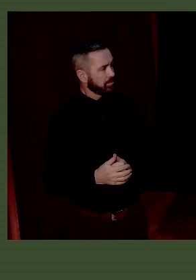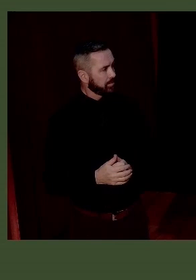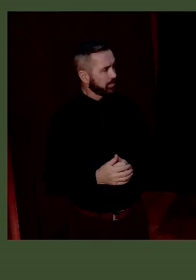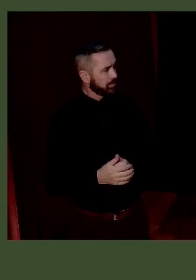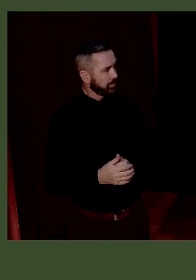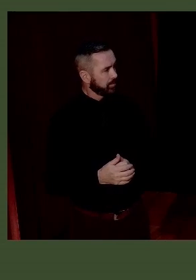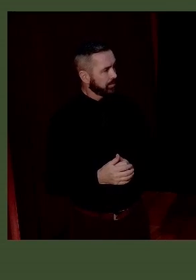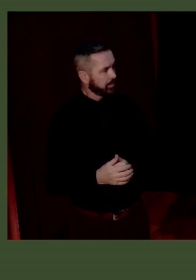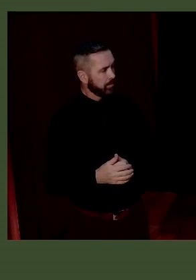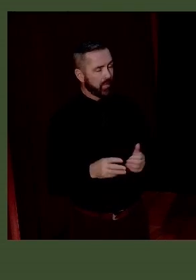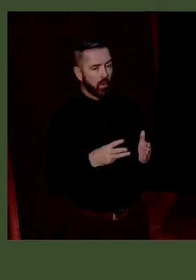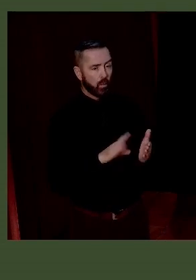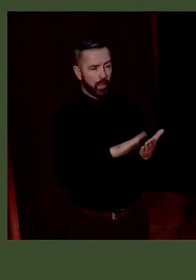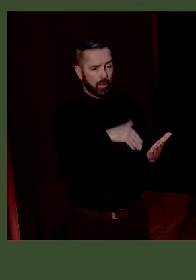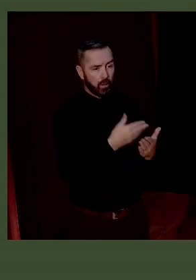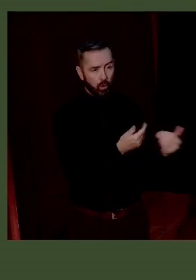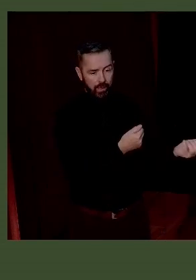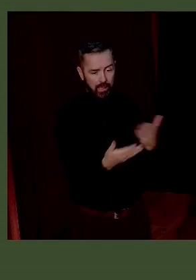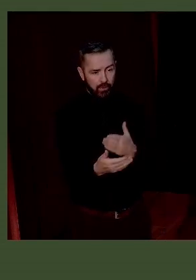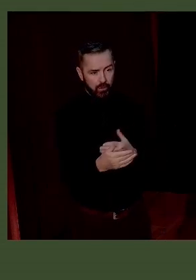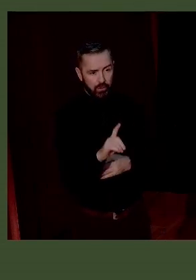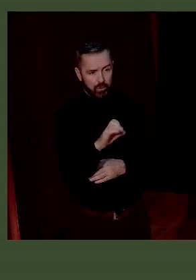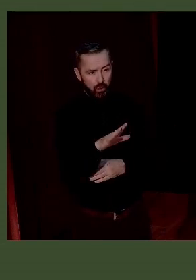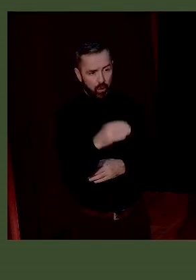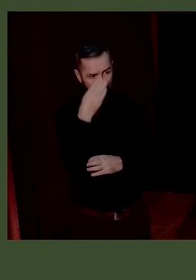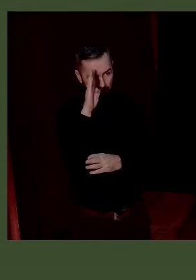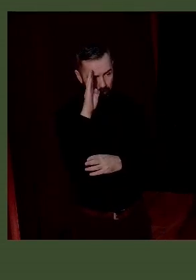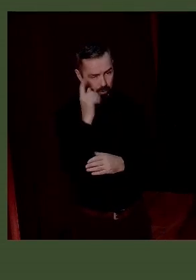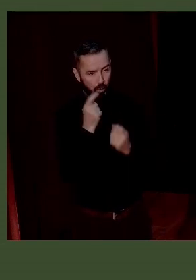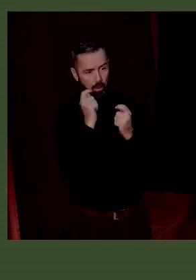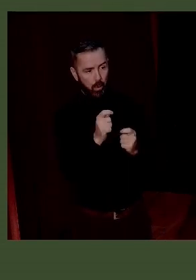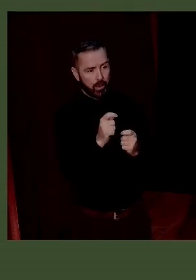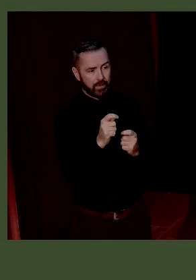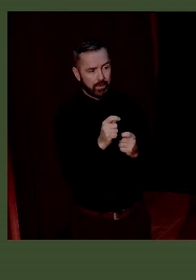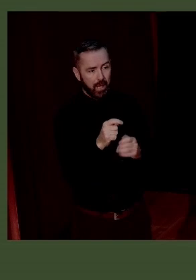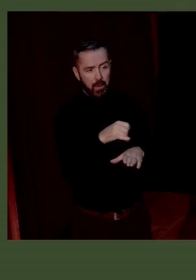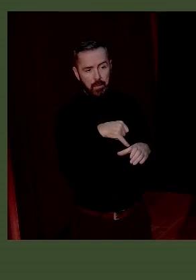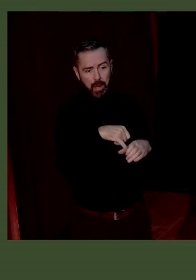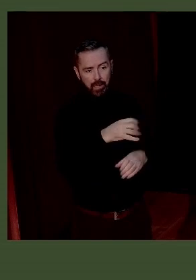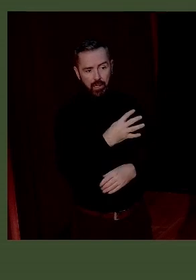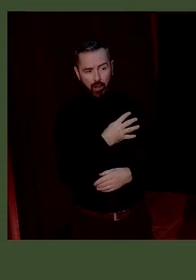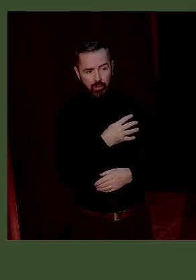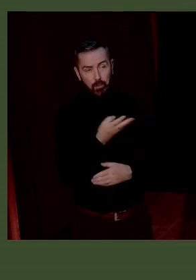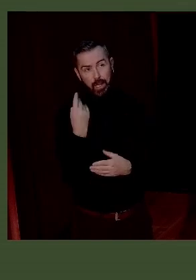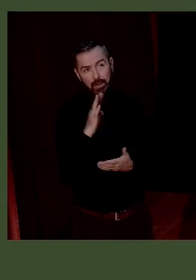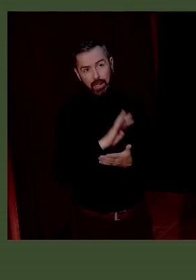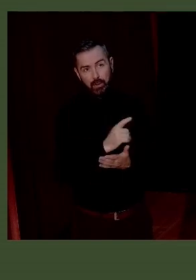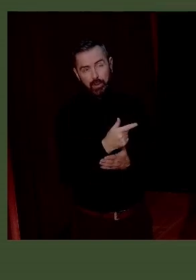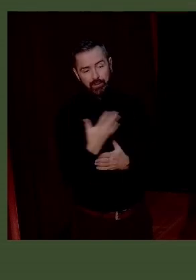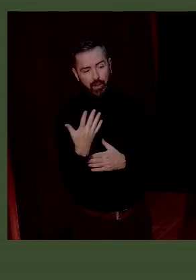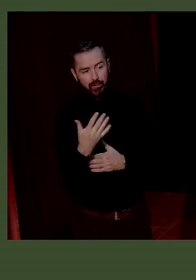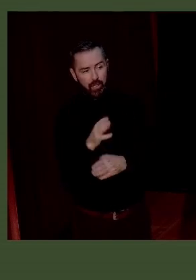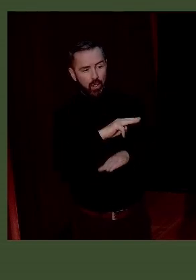When legislation was being introduced in Dáil Éireann to appoint county medical officers, this is in 1925,